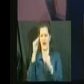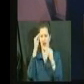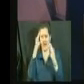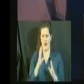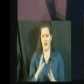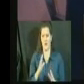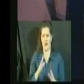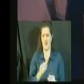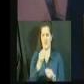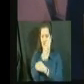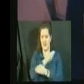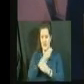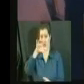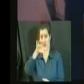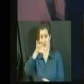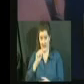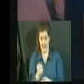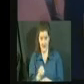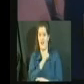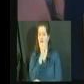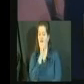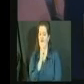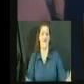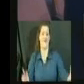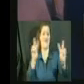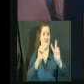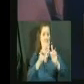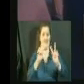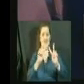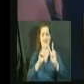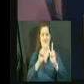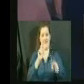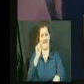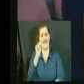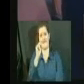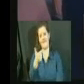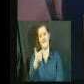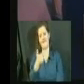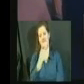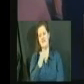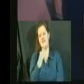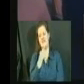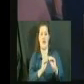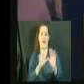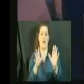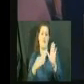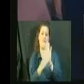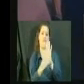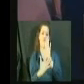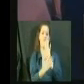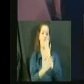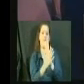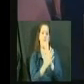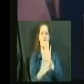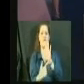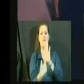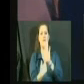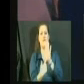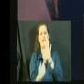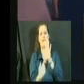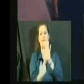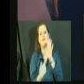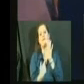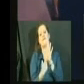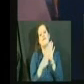tells you the PLCs are not valuable. It says that very clearly, and yet nothing